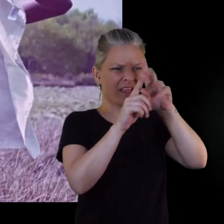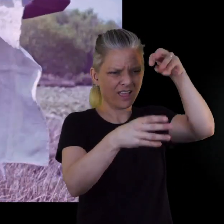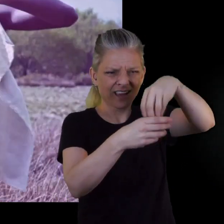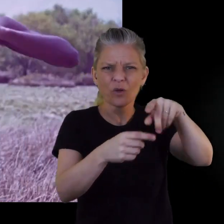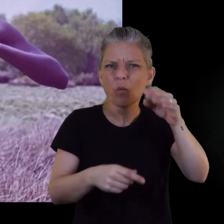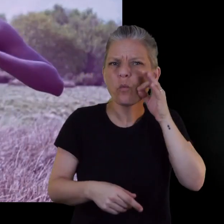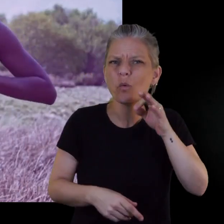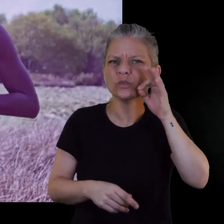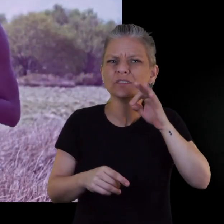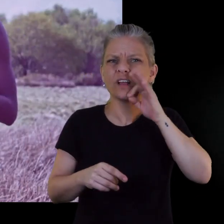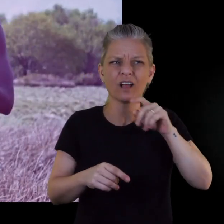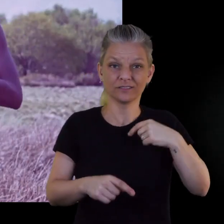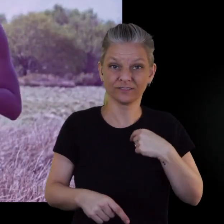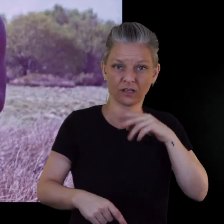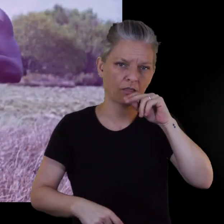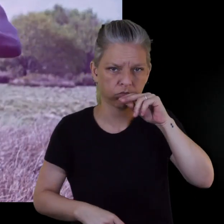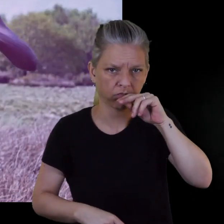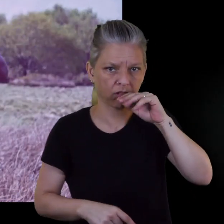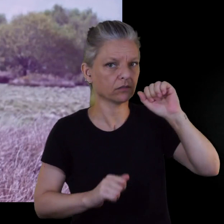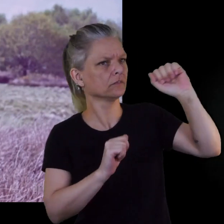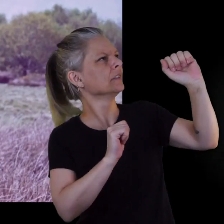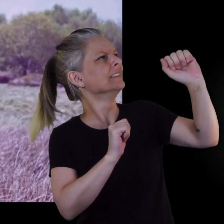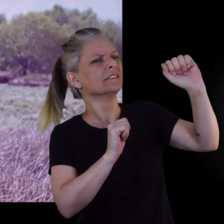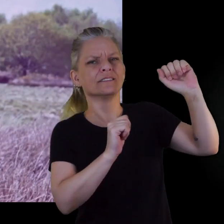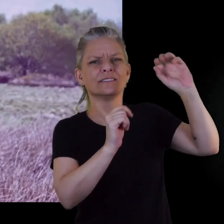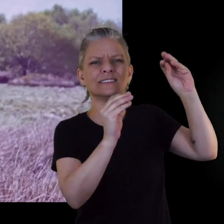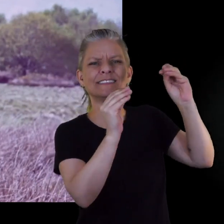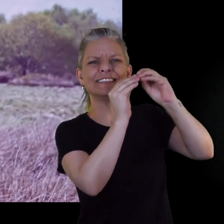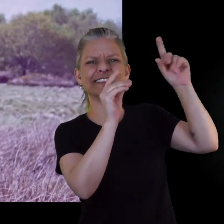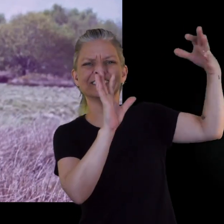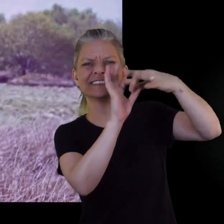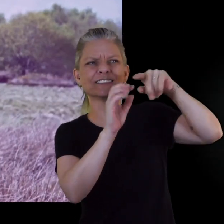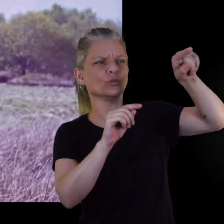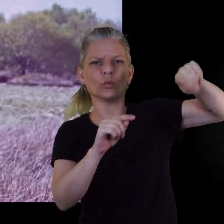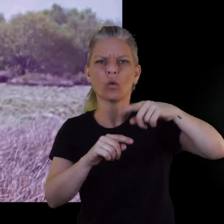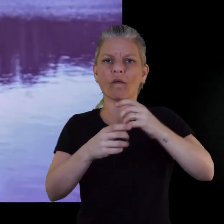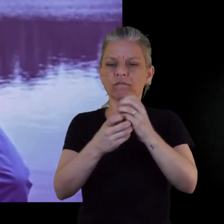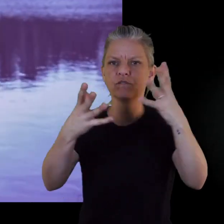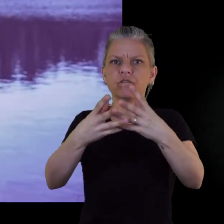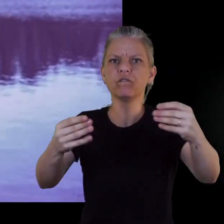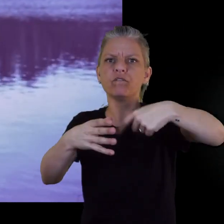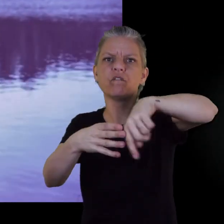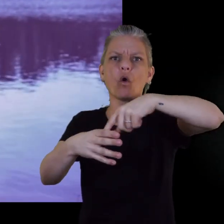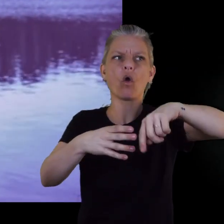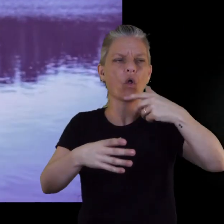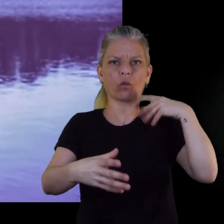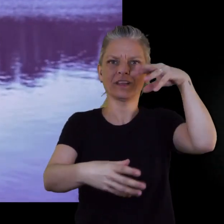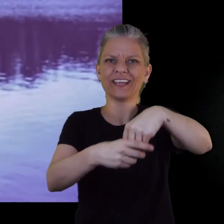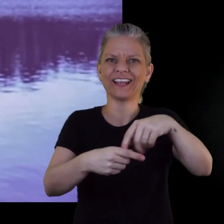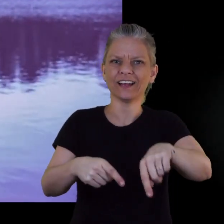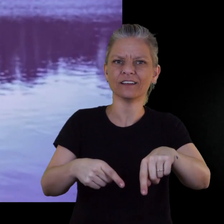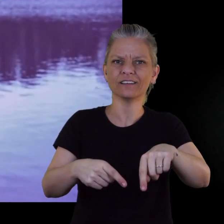are distant, in moving from void to the air we exist in. They feel some resistance. In this shift in